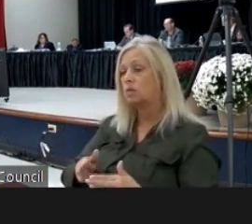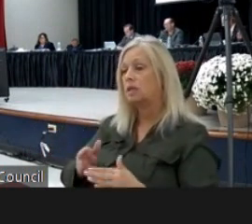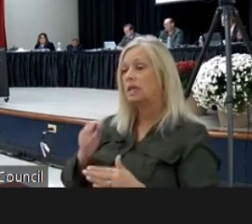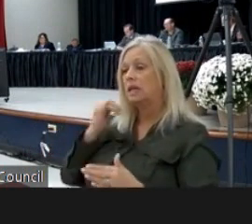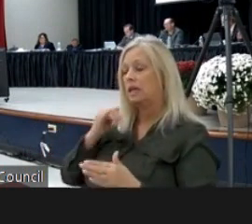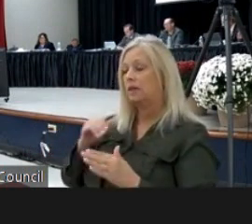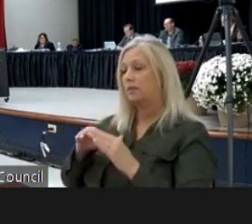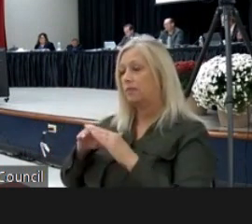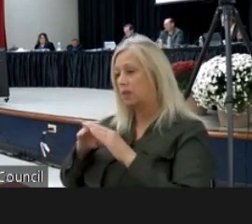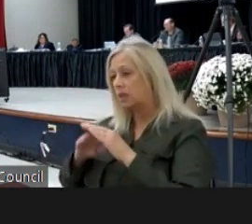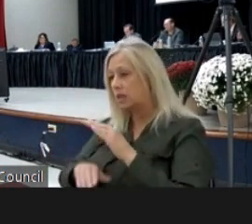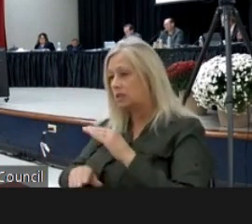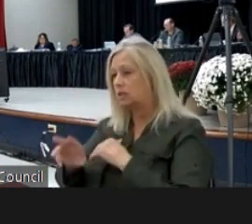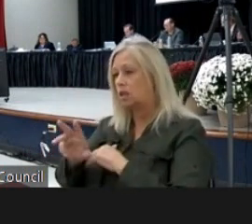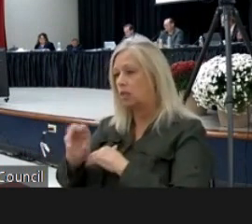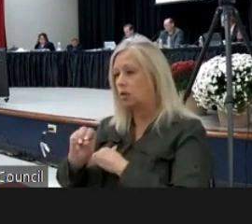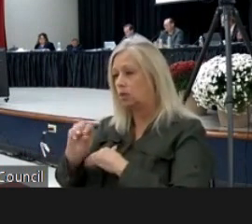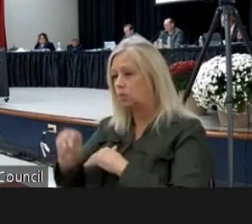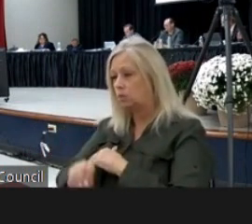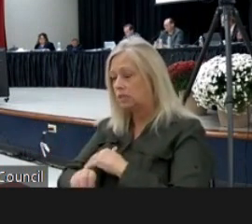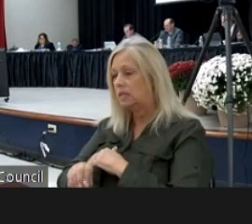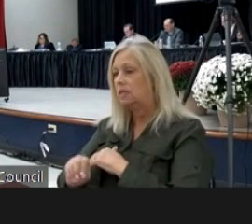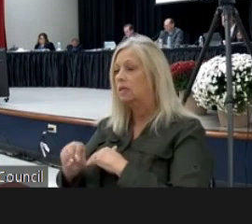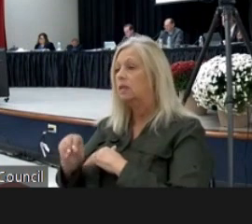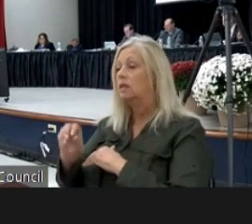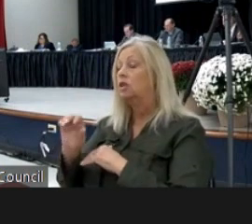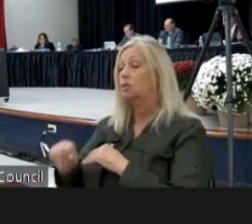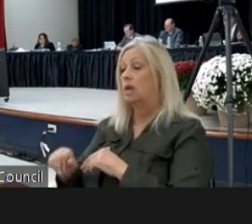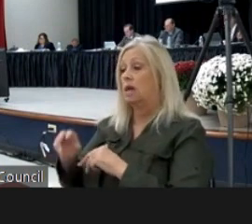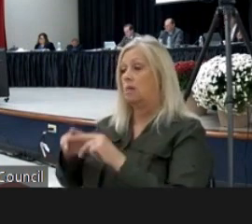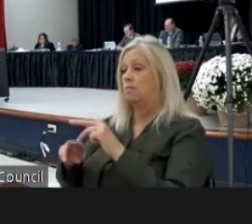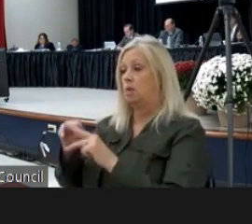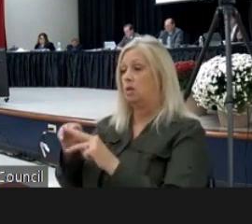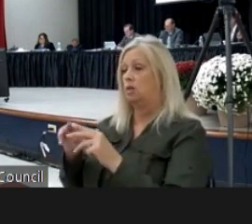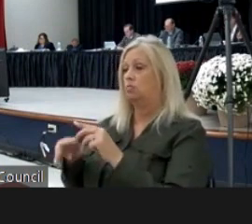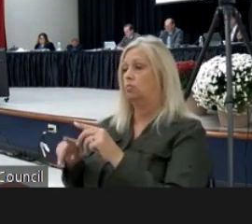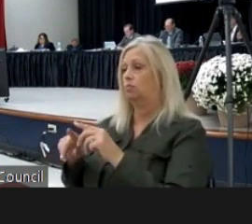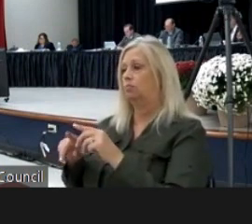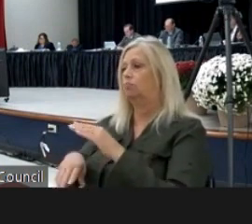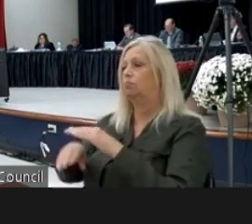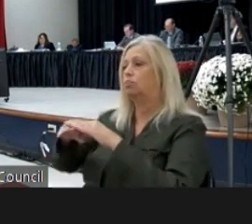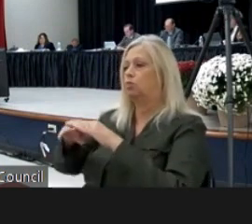than 30%, you can build up to at least a 500 square foot